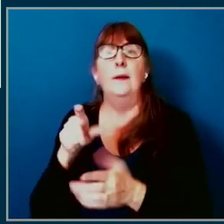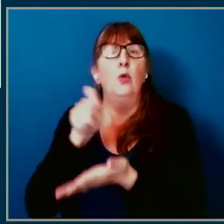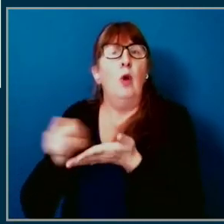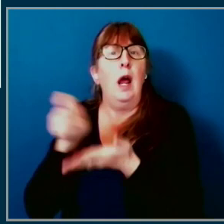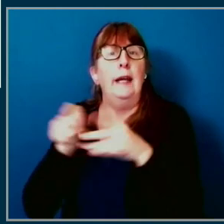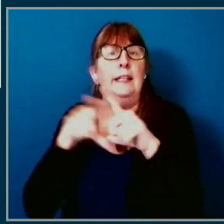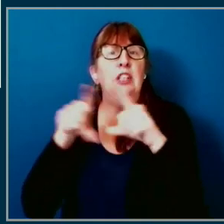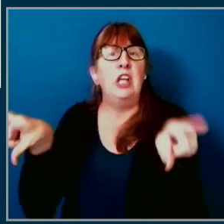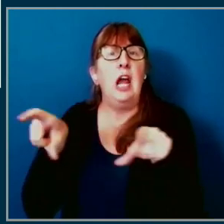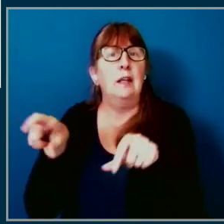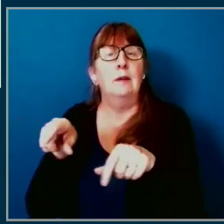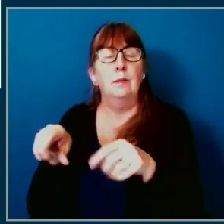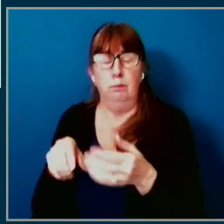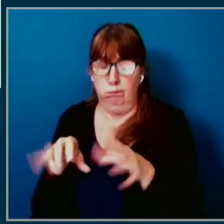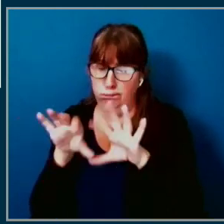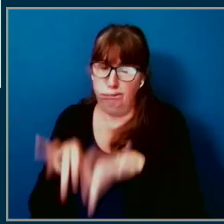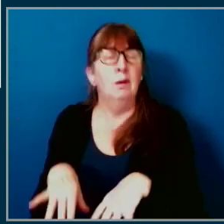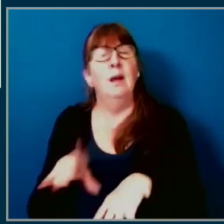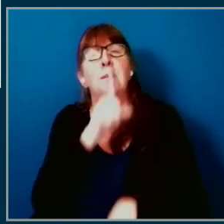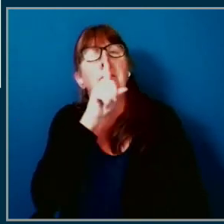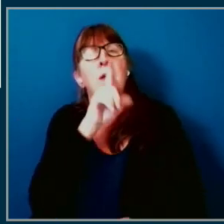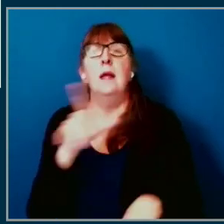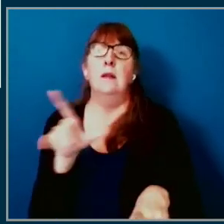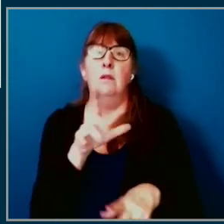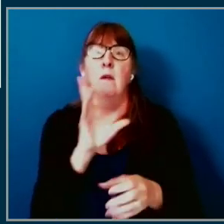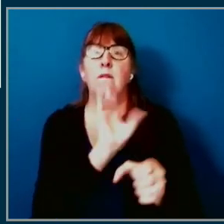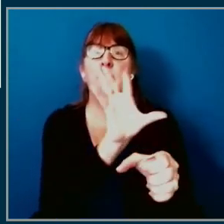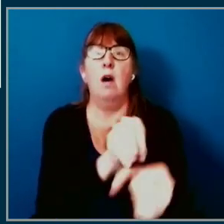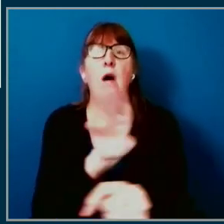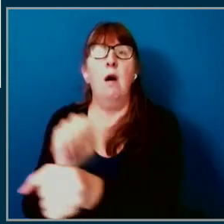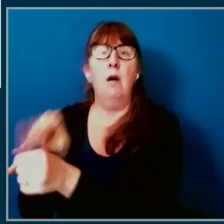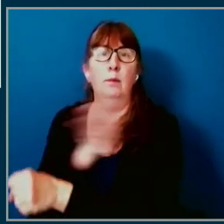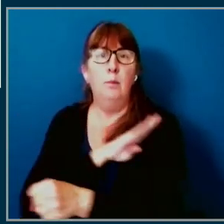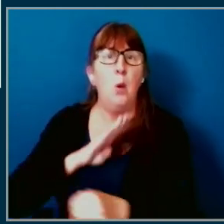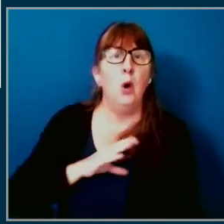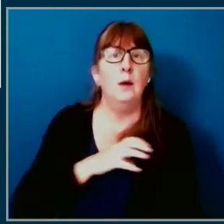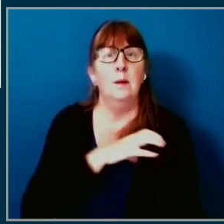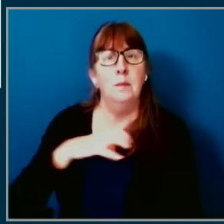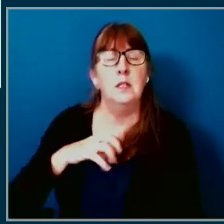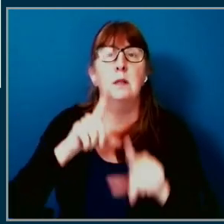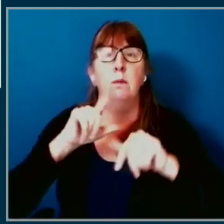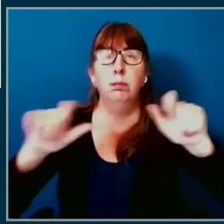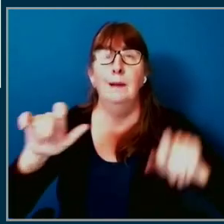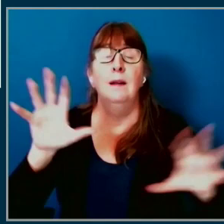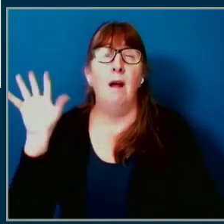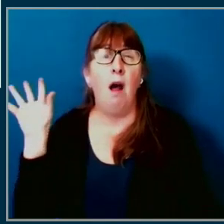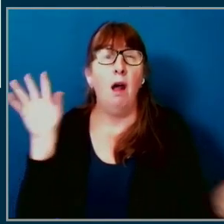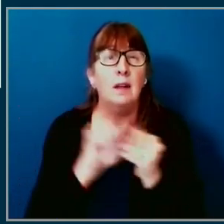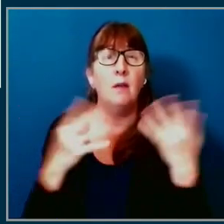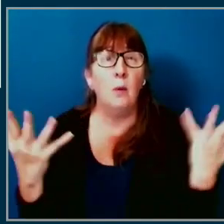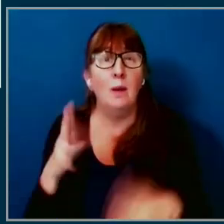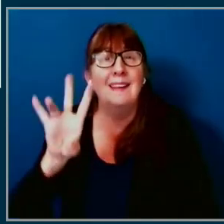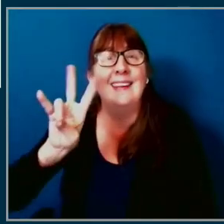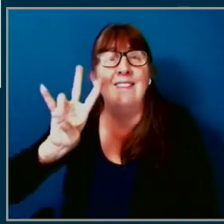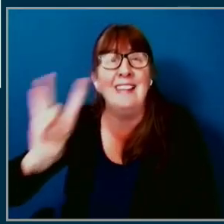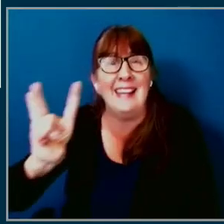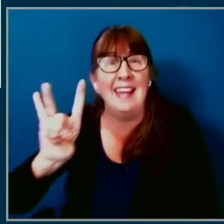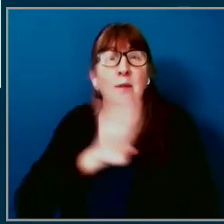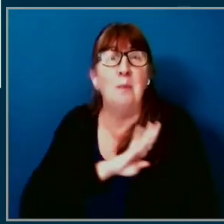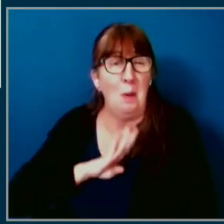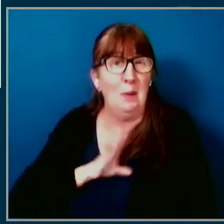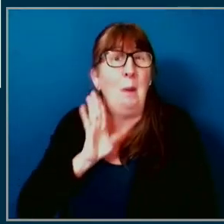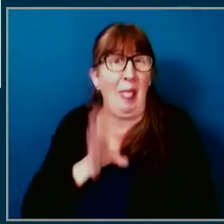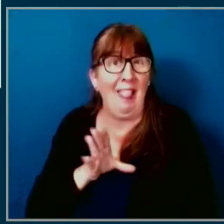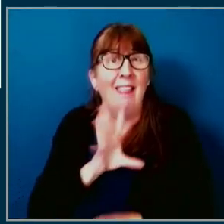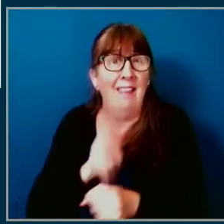about also sitting on different boards and commissions, 78 to be exact. If you care about the environment, then you